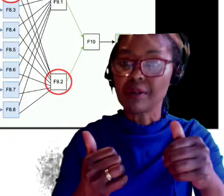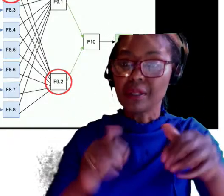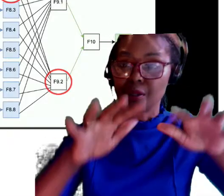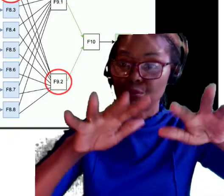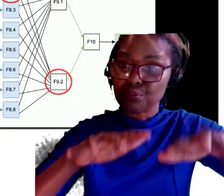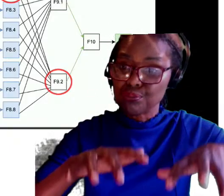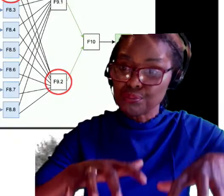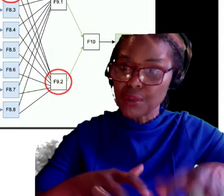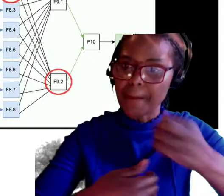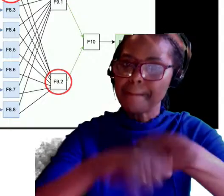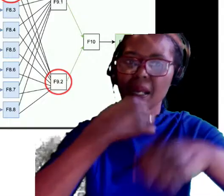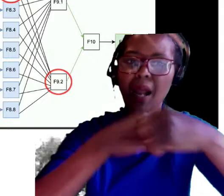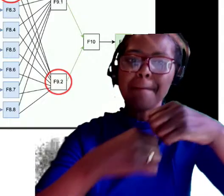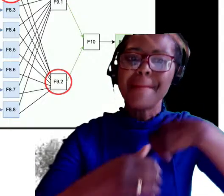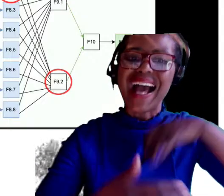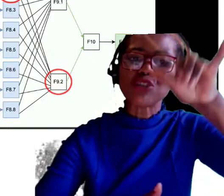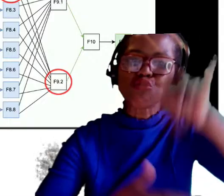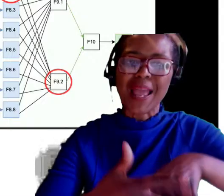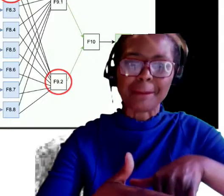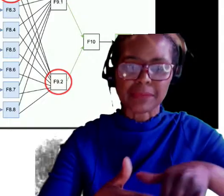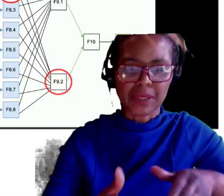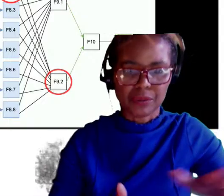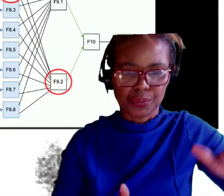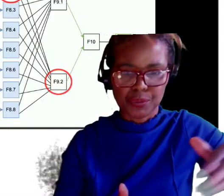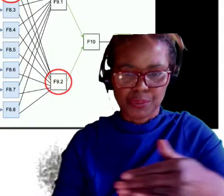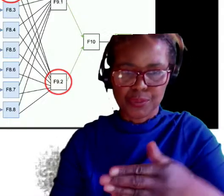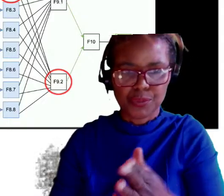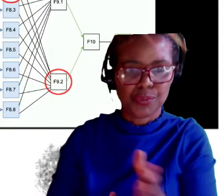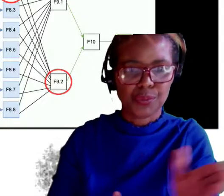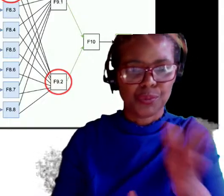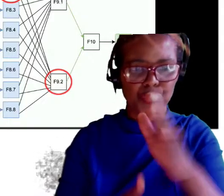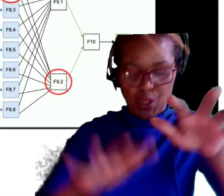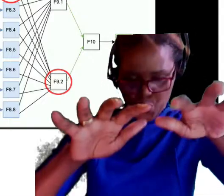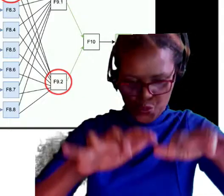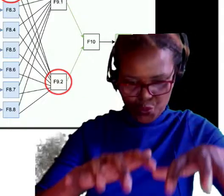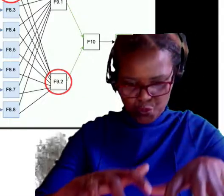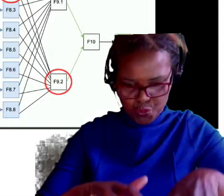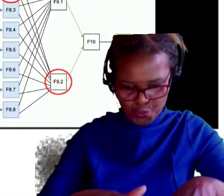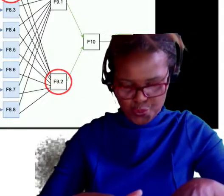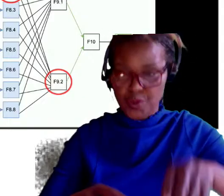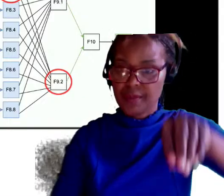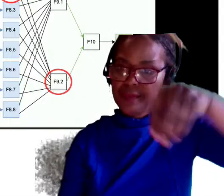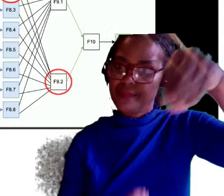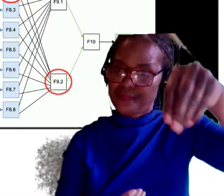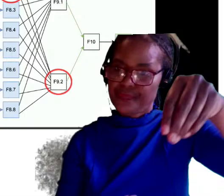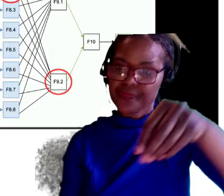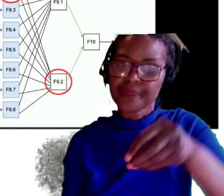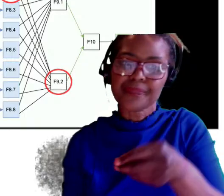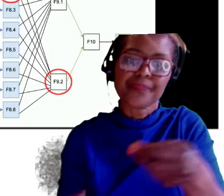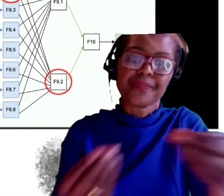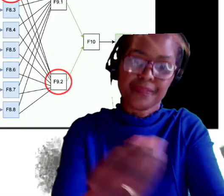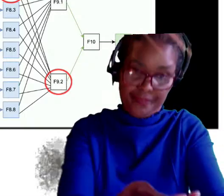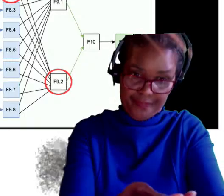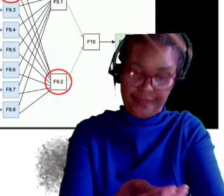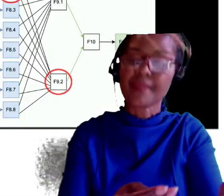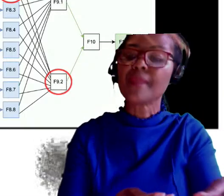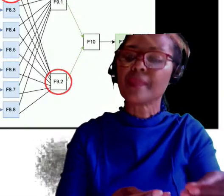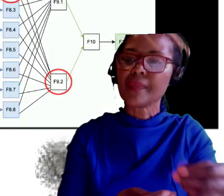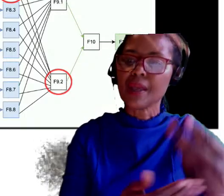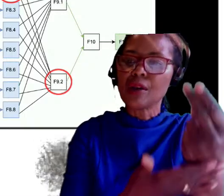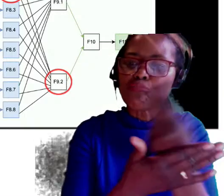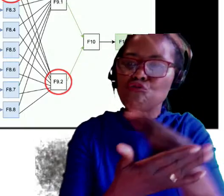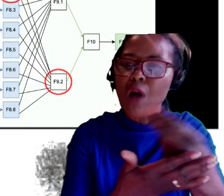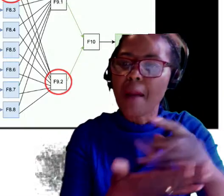of one route through the entire show. It was read by the dramaturg at National